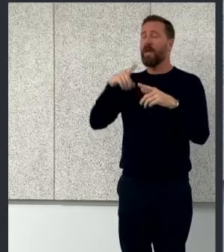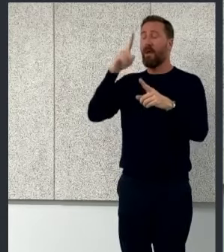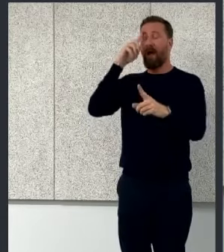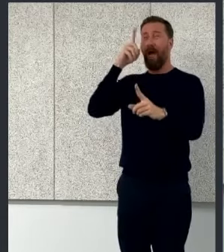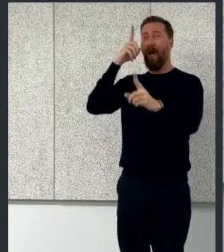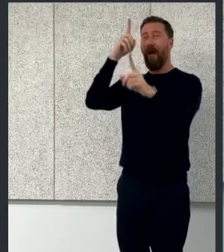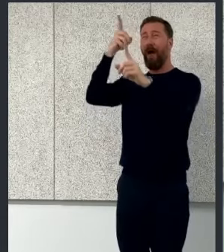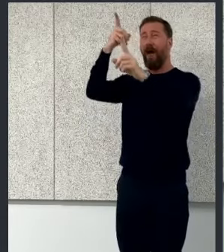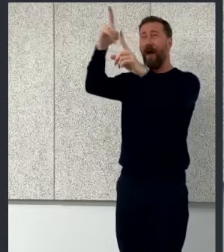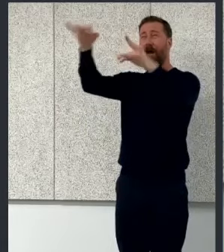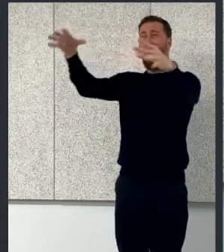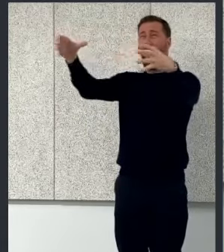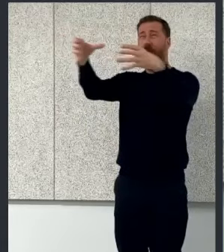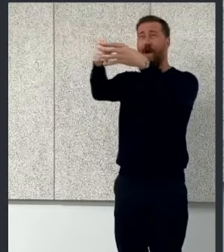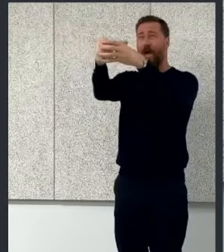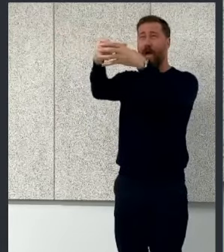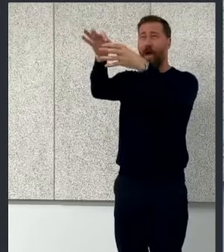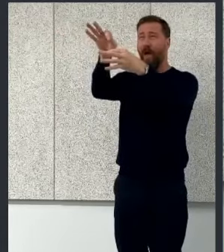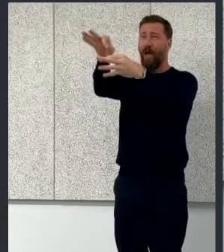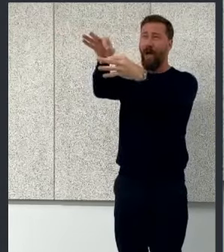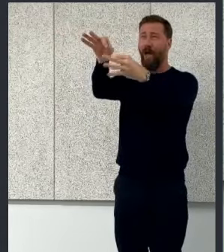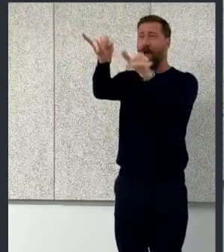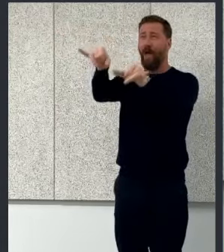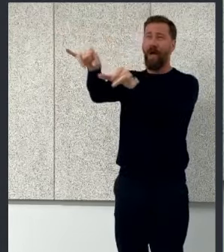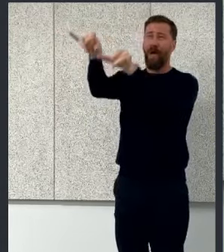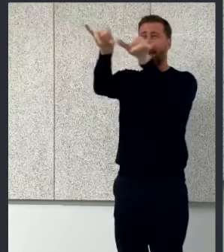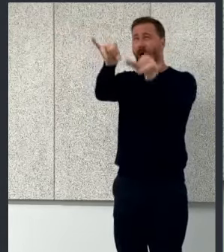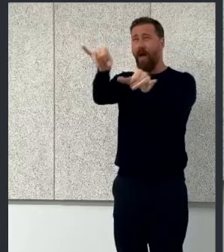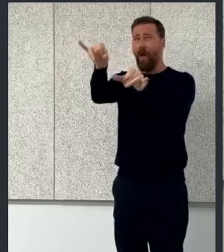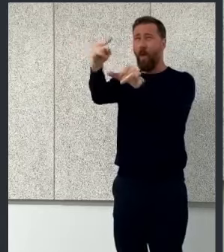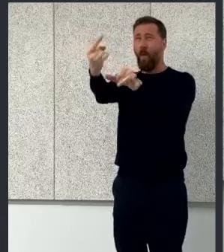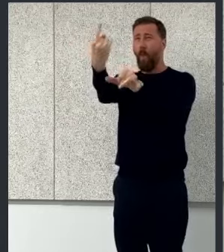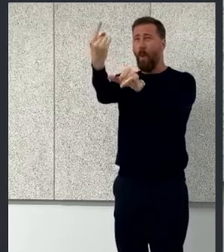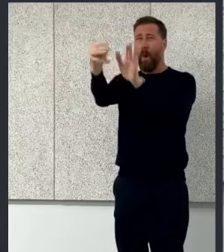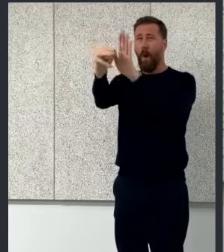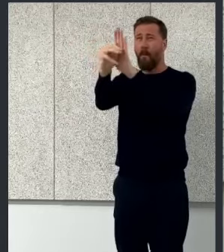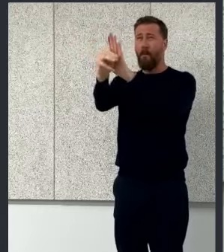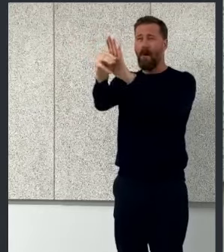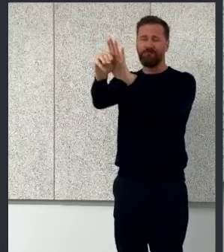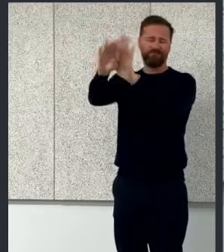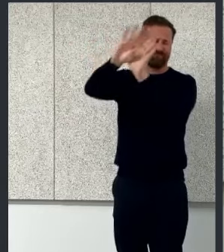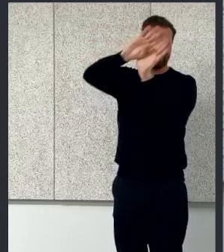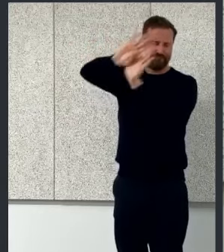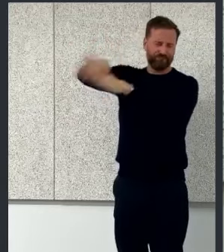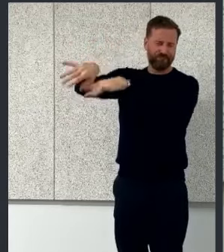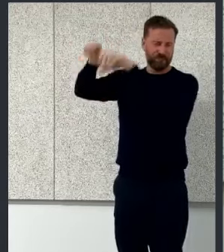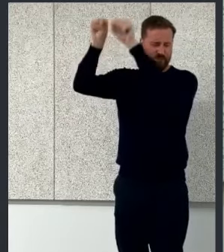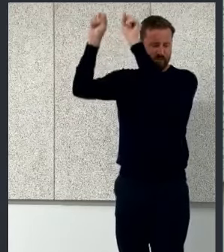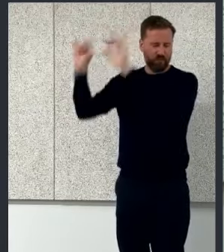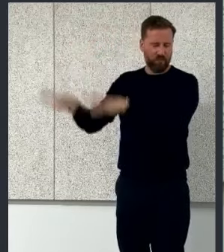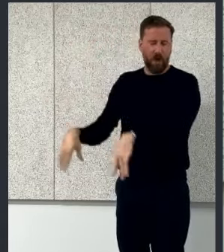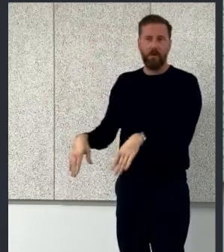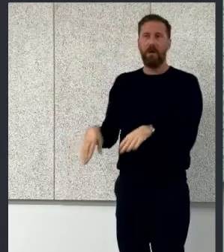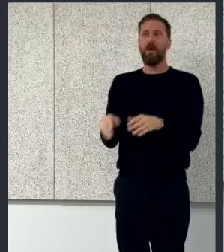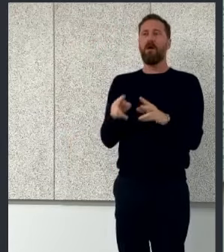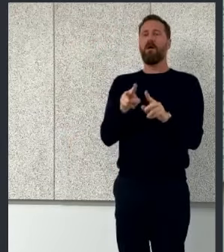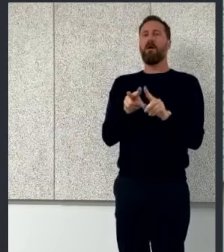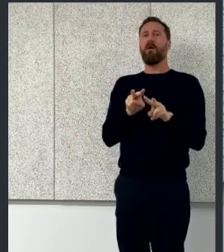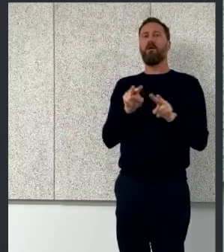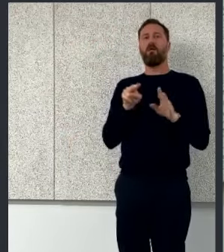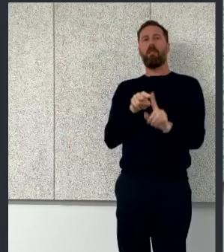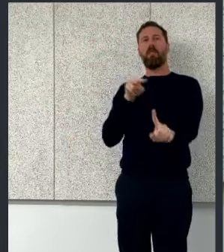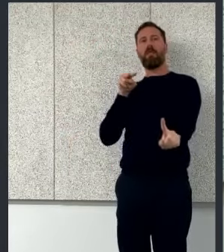or homogenization of a model. And if we can embrace all the ways of practicing, I